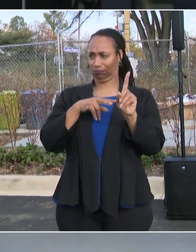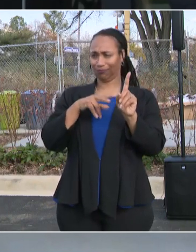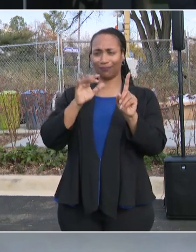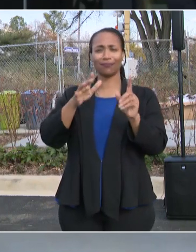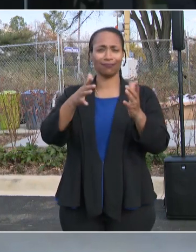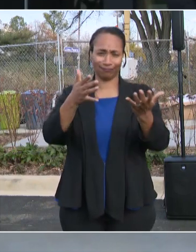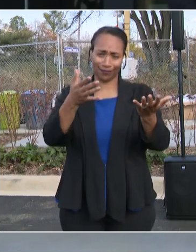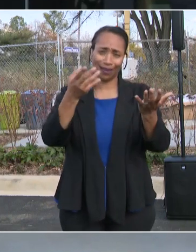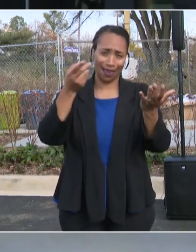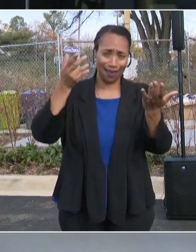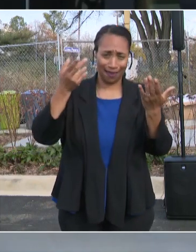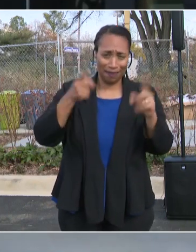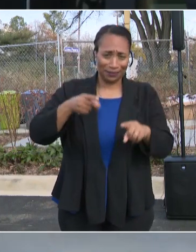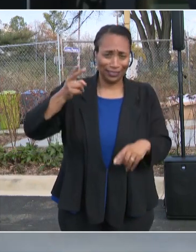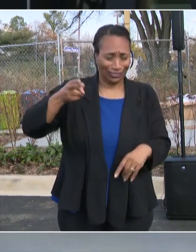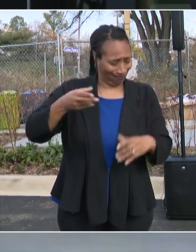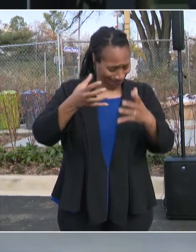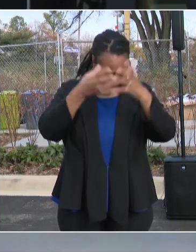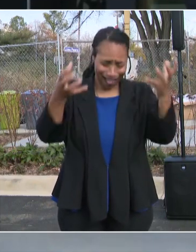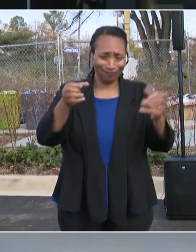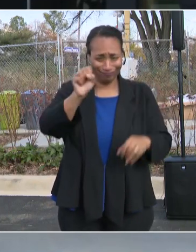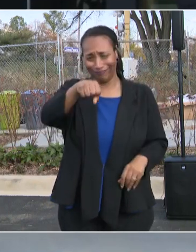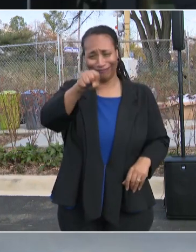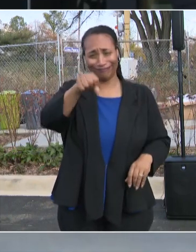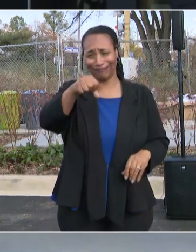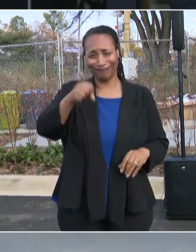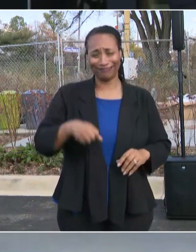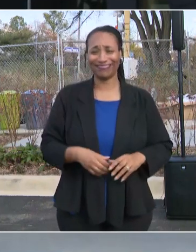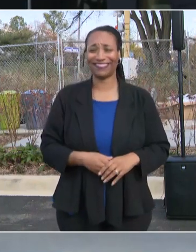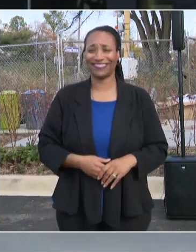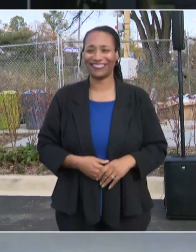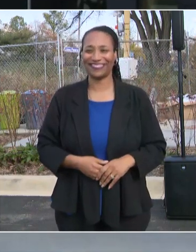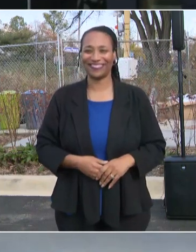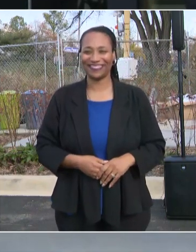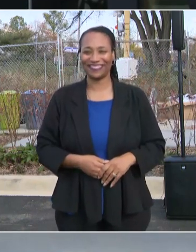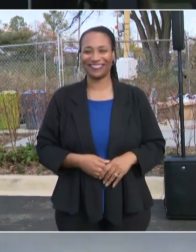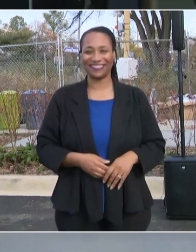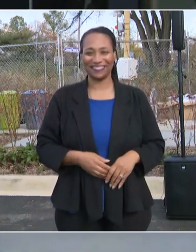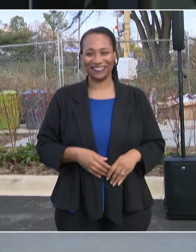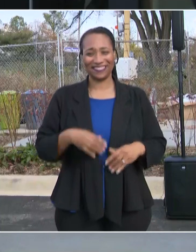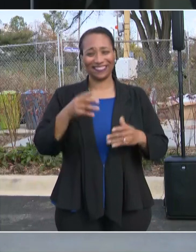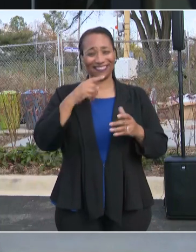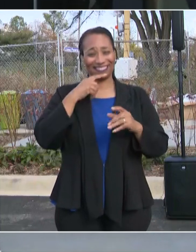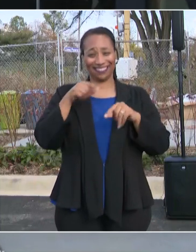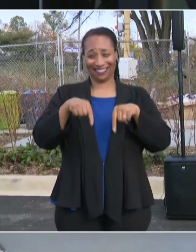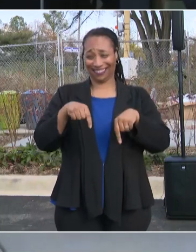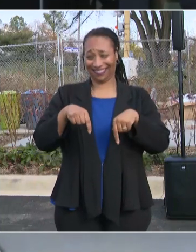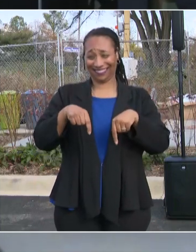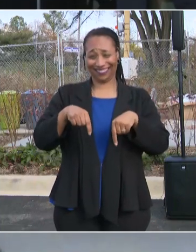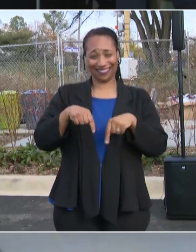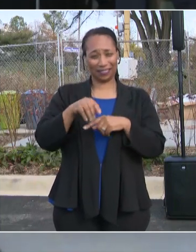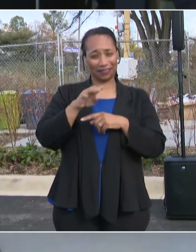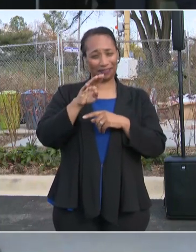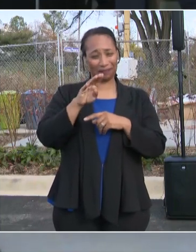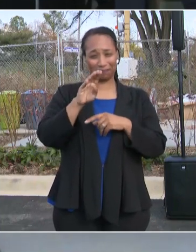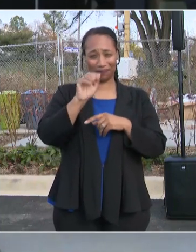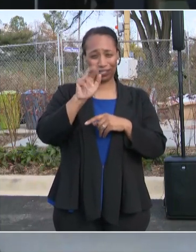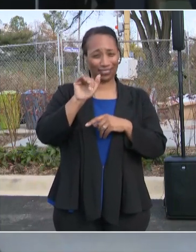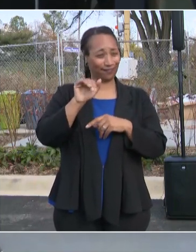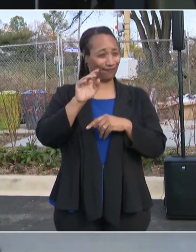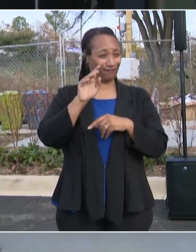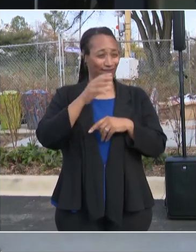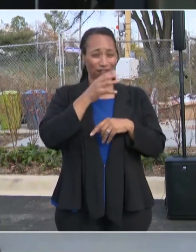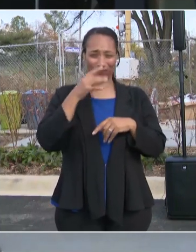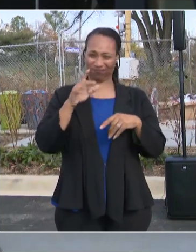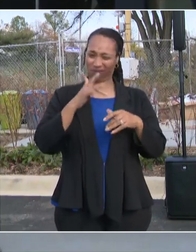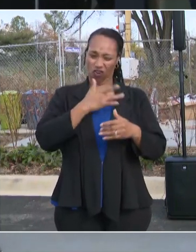right? And Barry Farms in general. Farms, to me, is the heartbeat of Anacostia. And it's always been that way. Even in the down times,